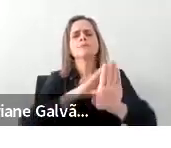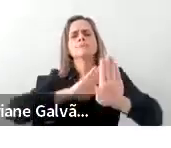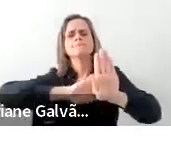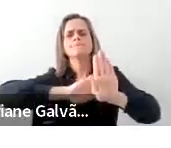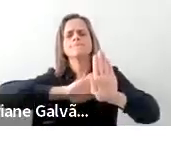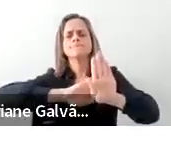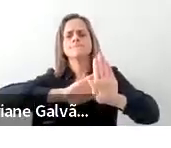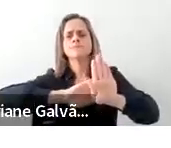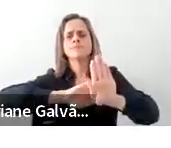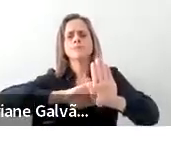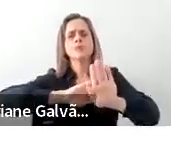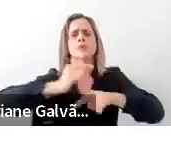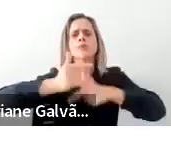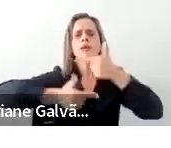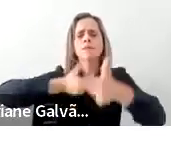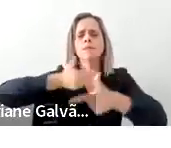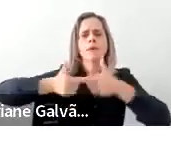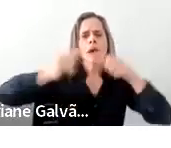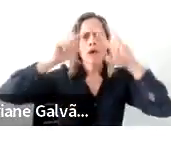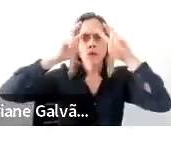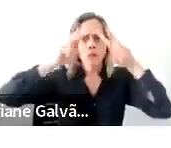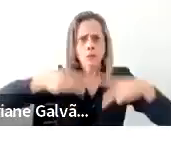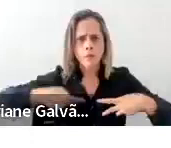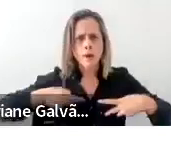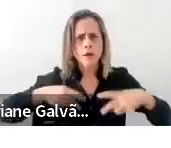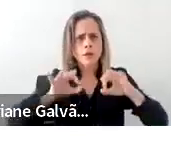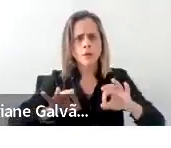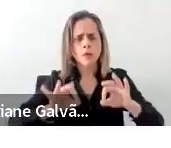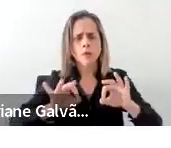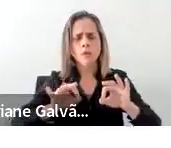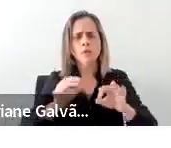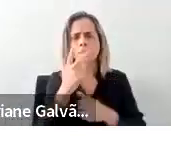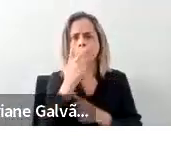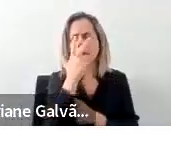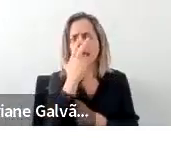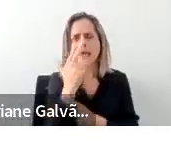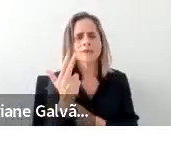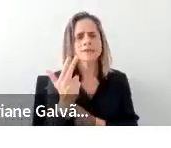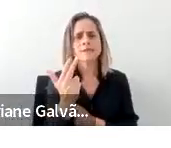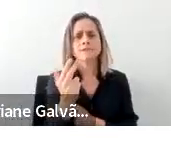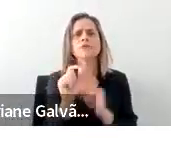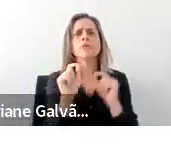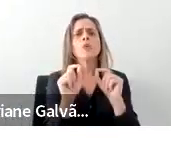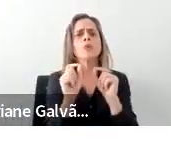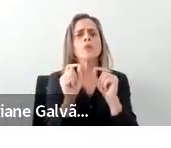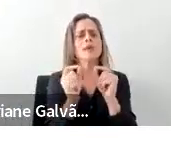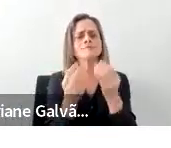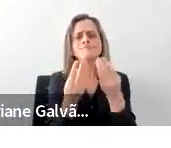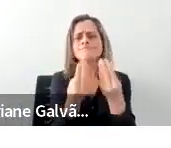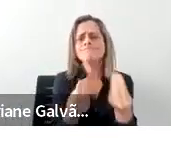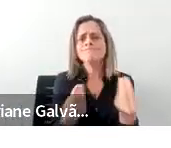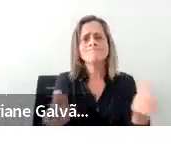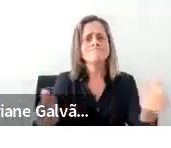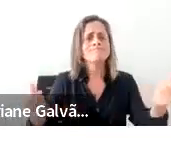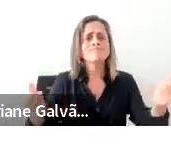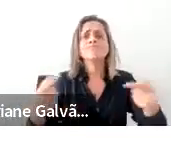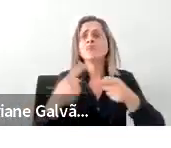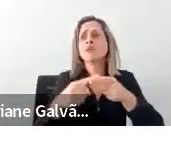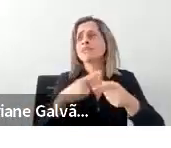therefore, as soon as we come to other forms of production. All these categories of wages,